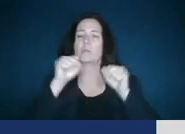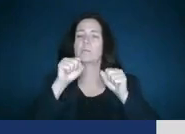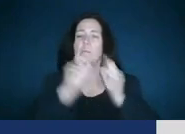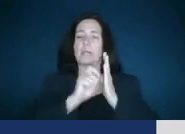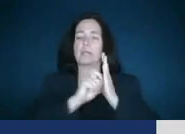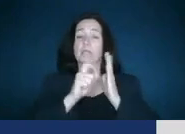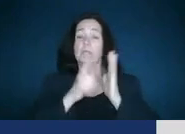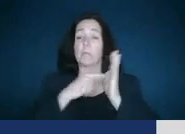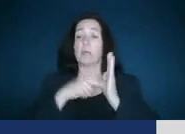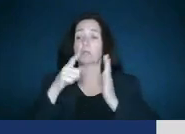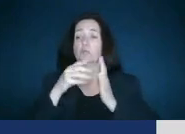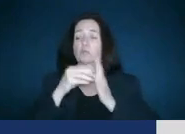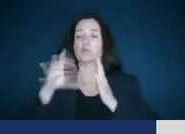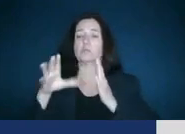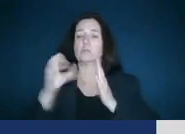for students.